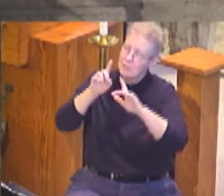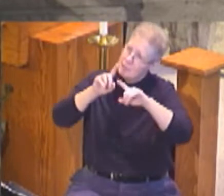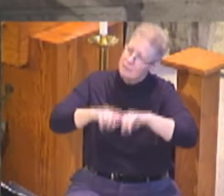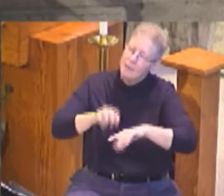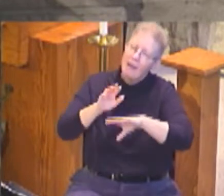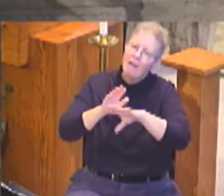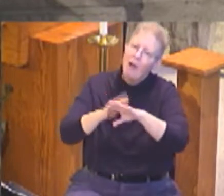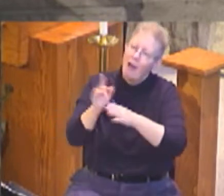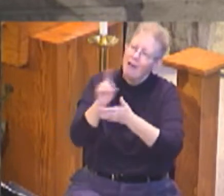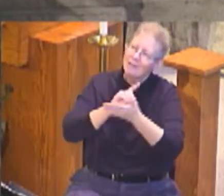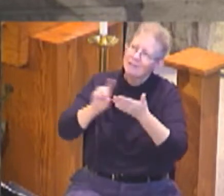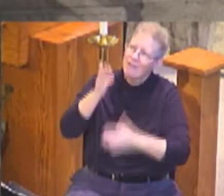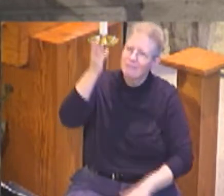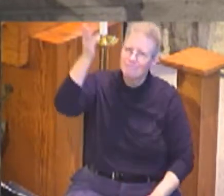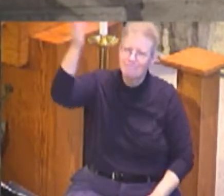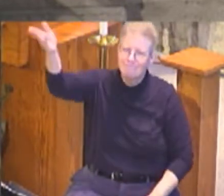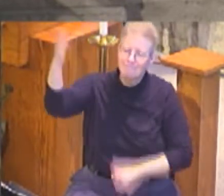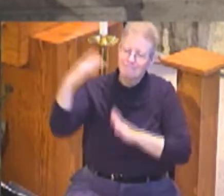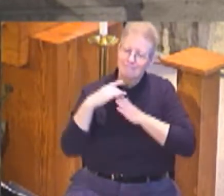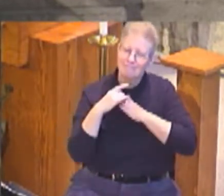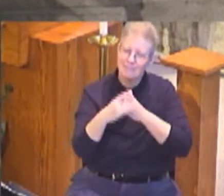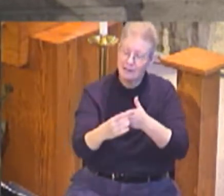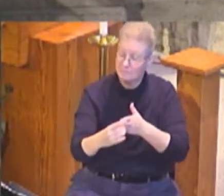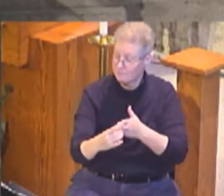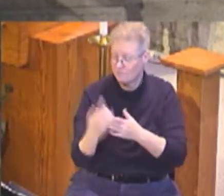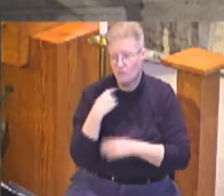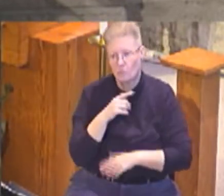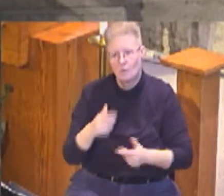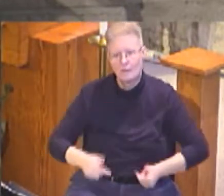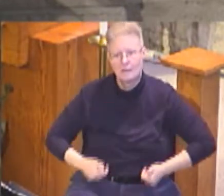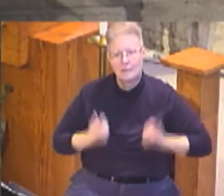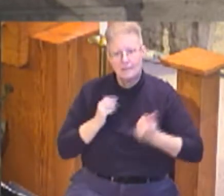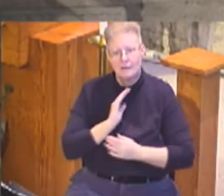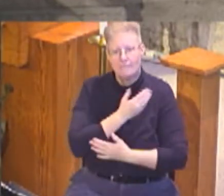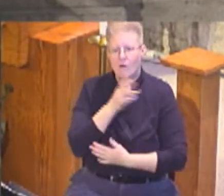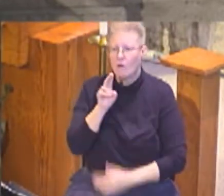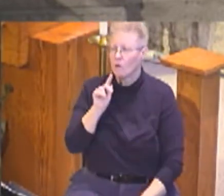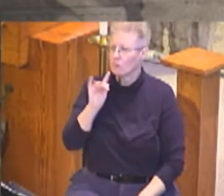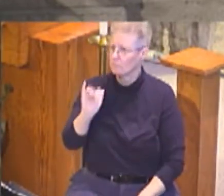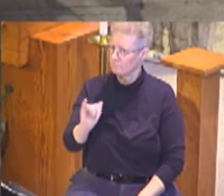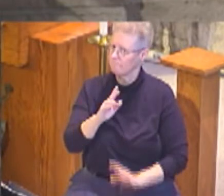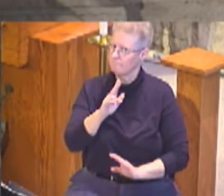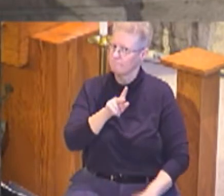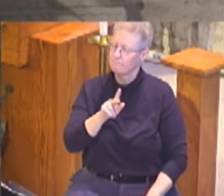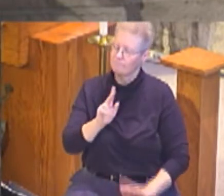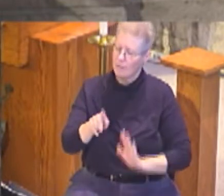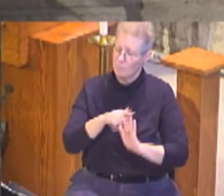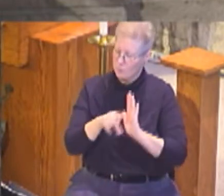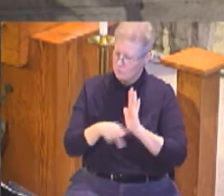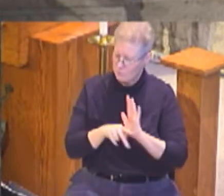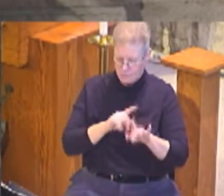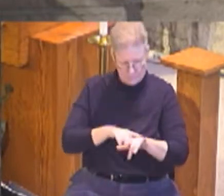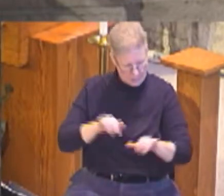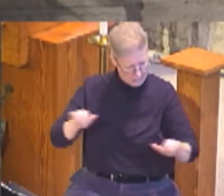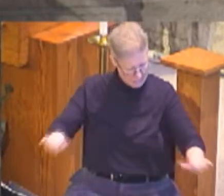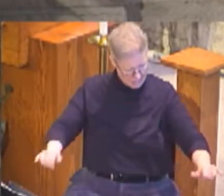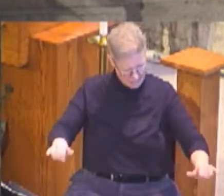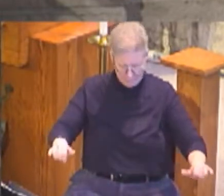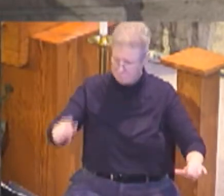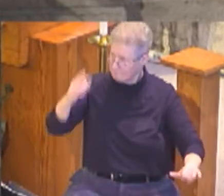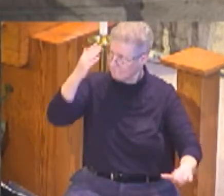us. And we live our unity principles while consciously co-creating our lives with